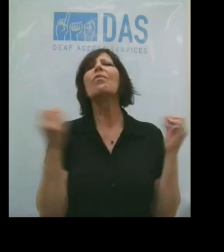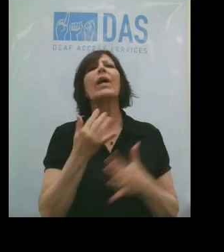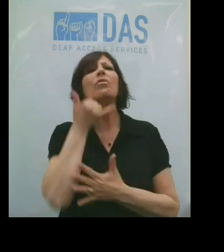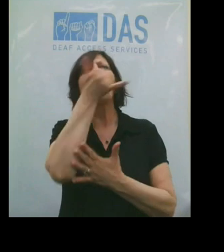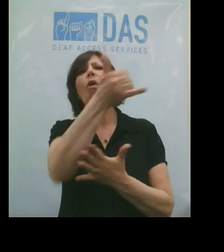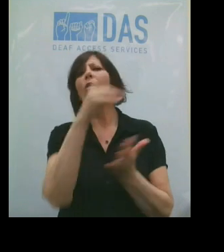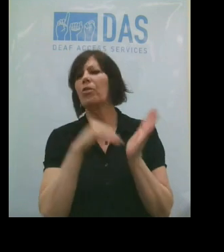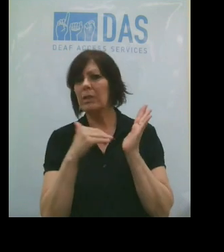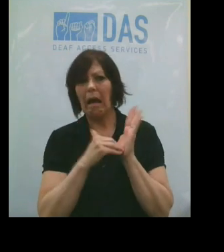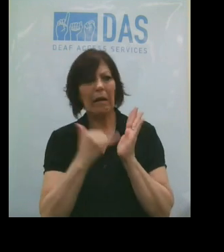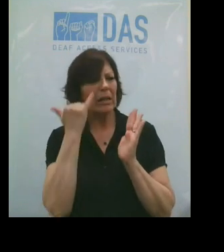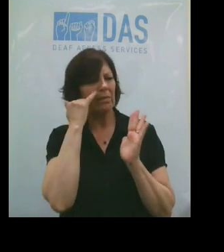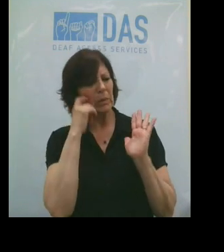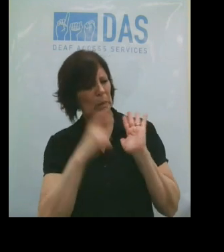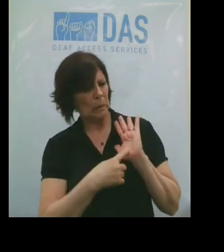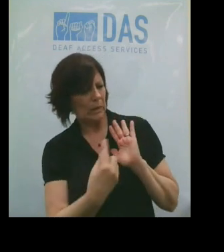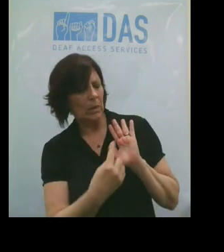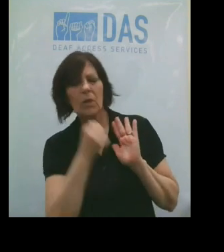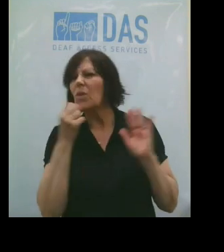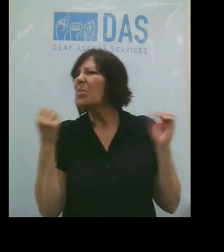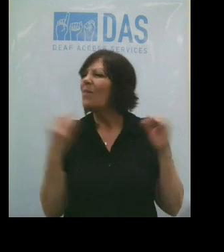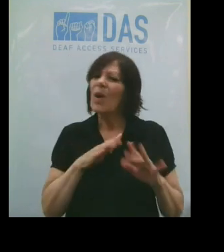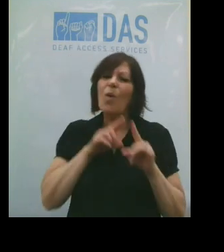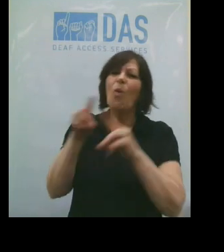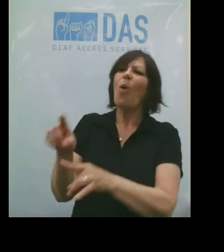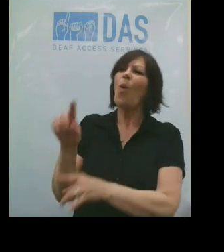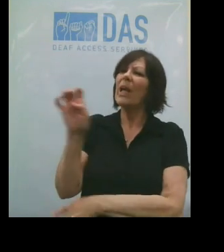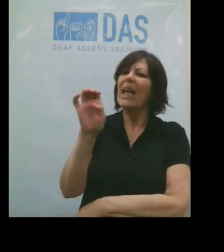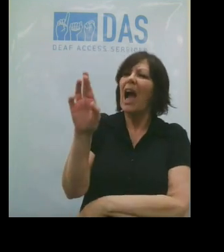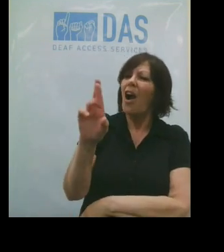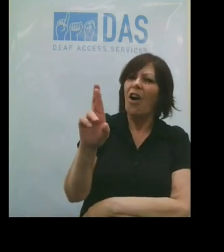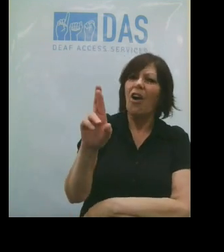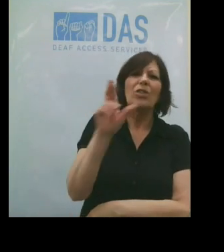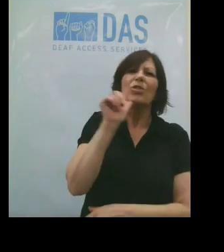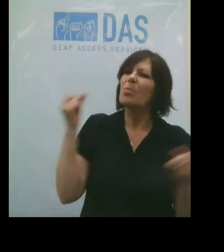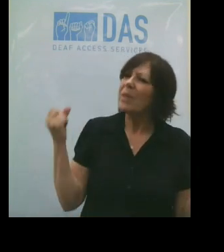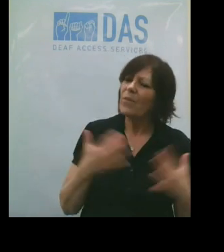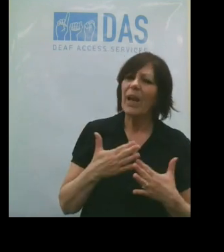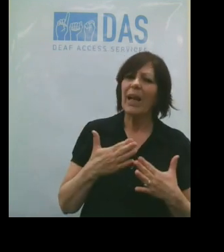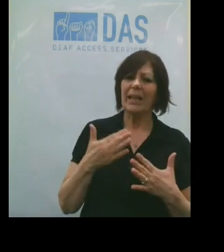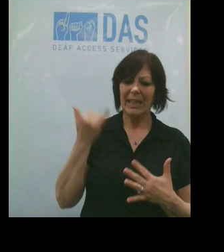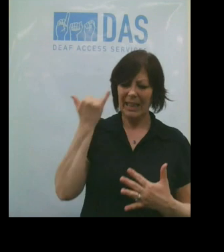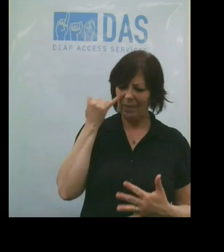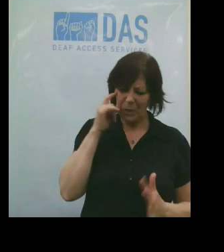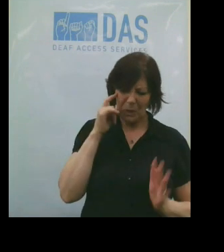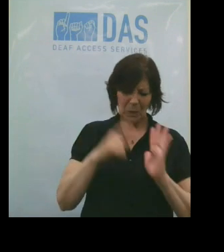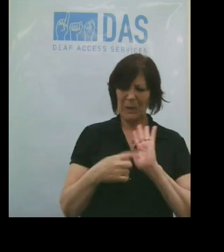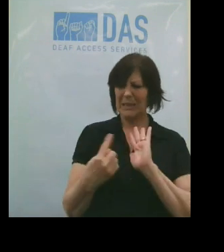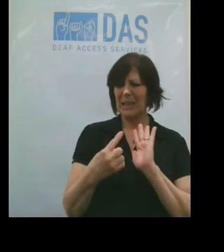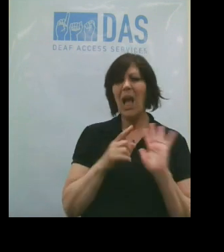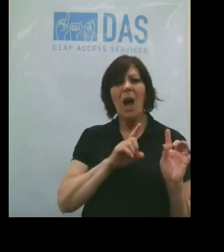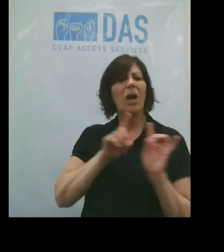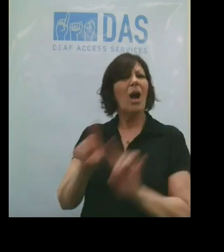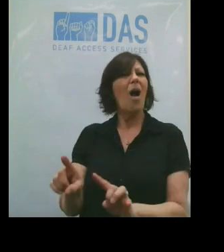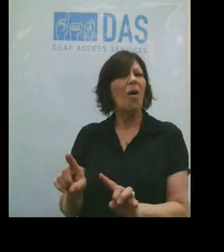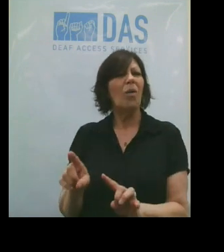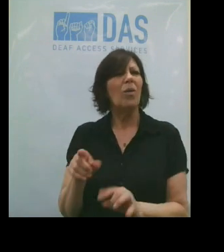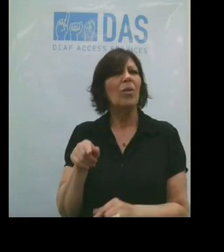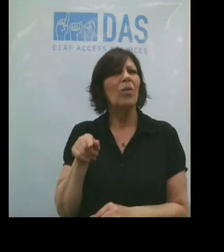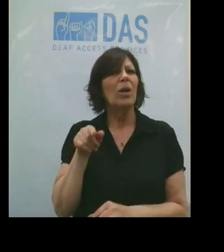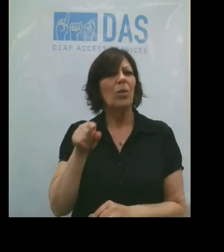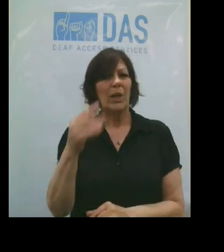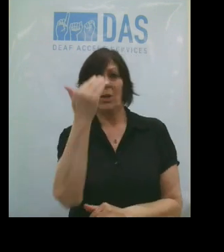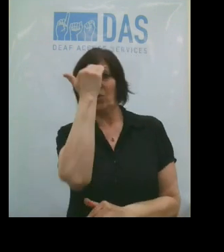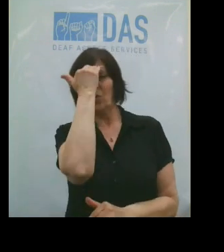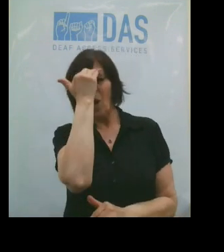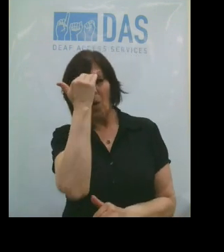call your healthcare provider. Don't be afraid to go to the emergency department if you're worried that your child may have this syndrome, because we know